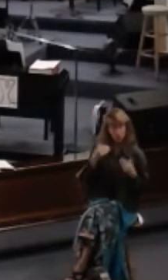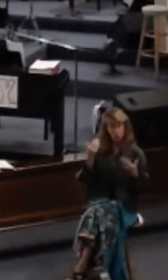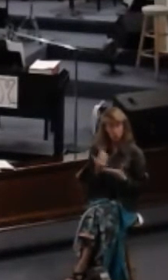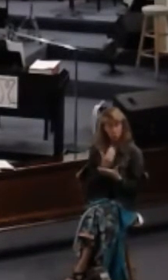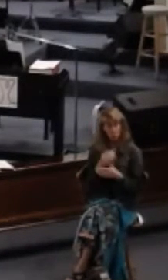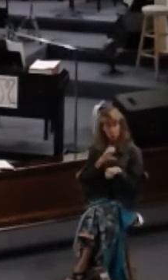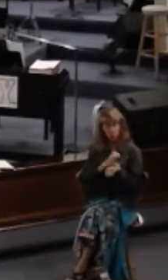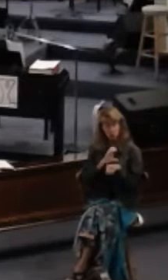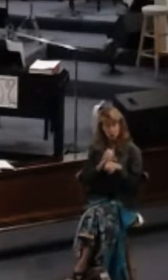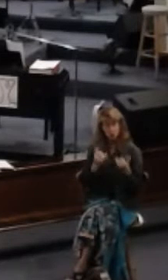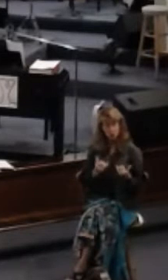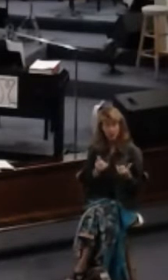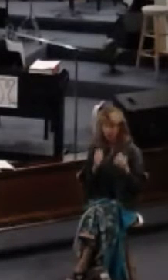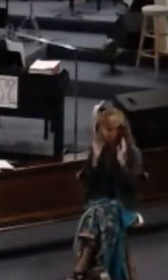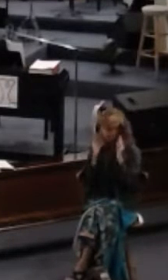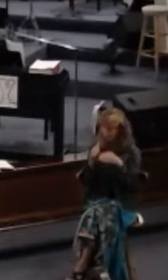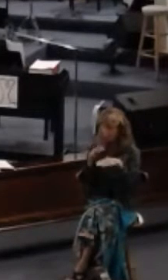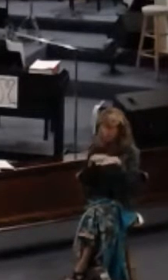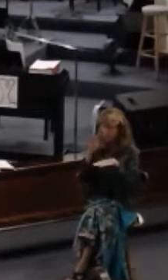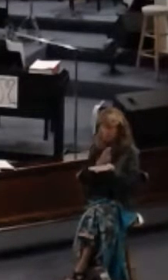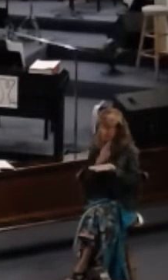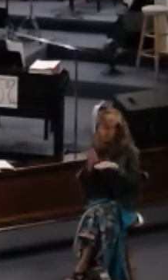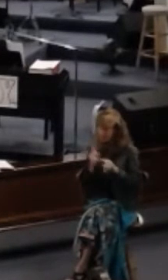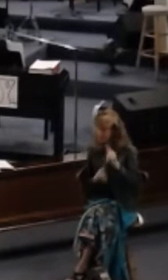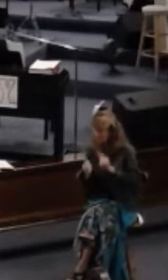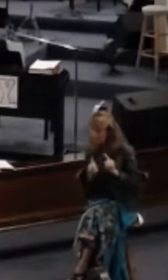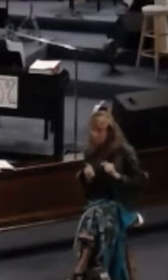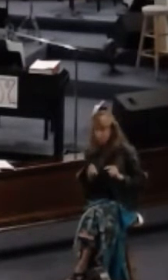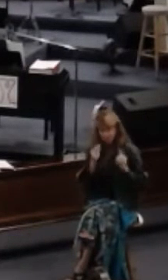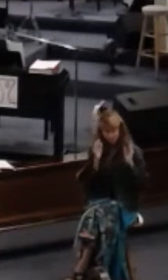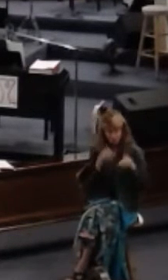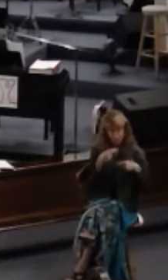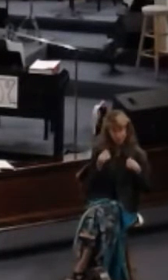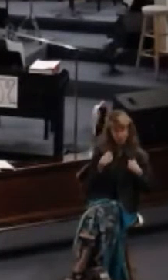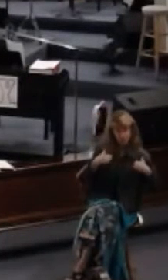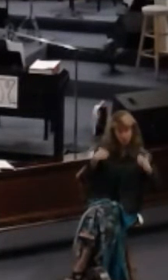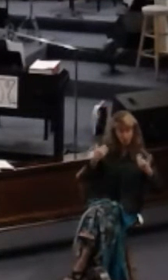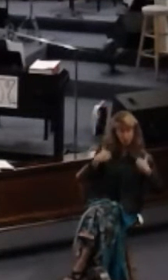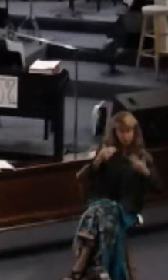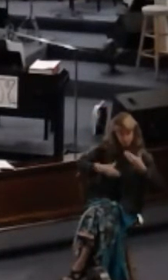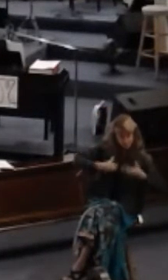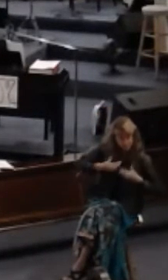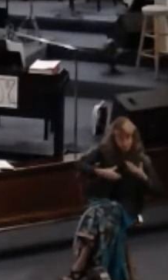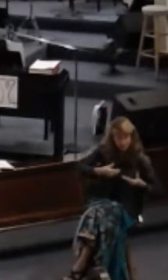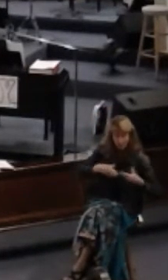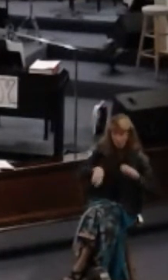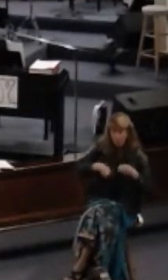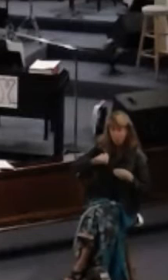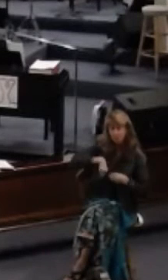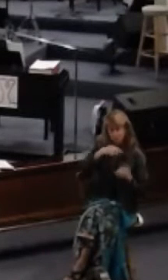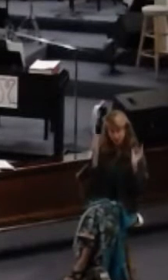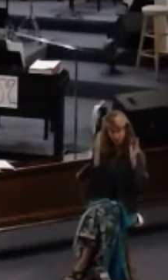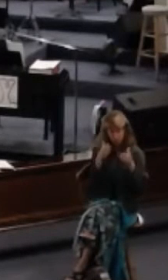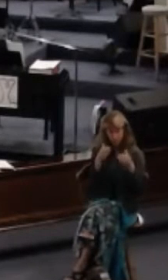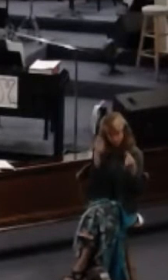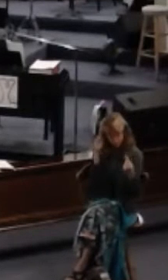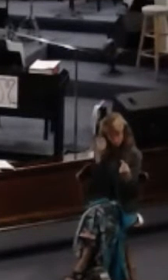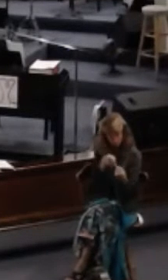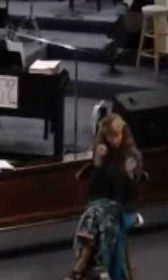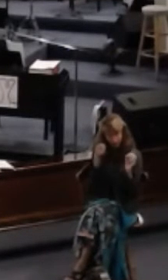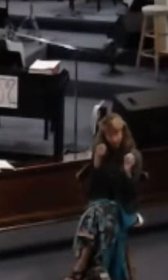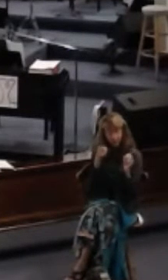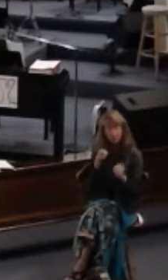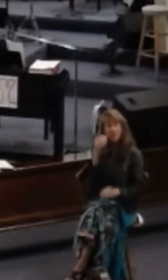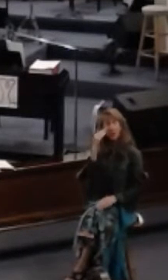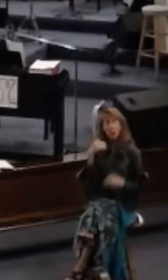upwardly mobile business folks? Whatever target that they choose, you know, once they know who to target, they know how